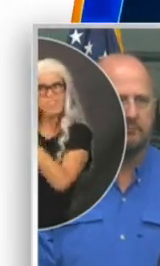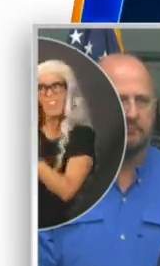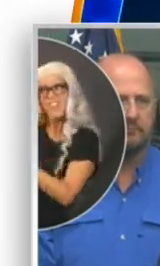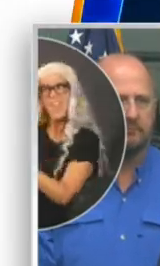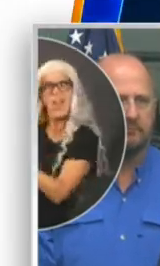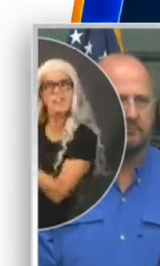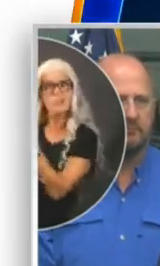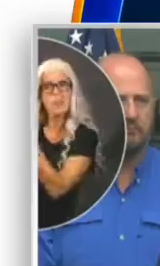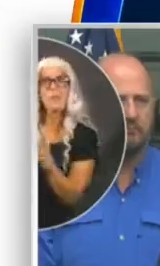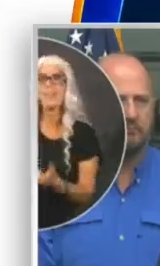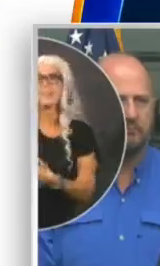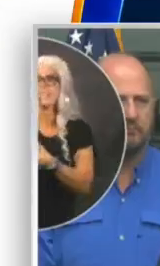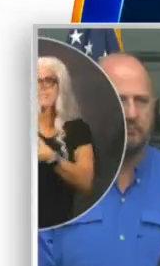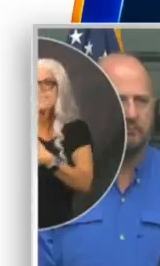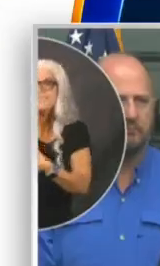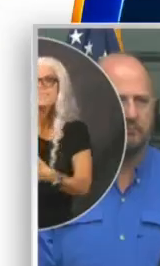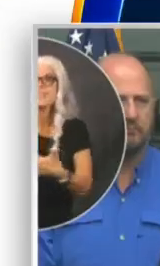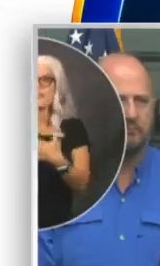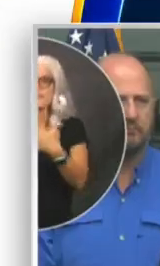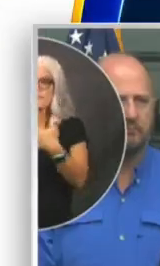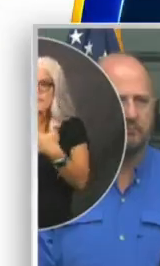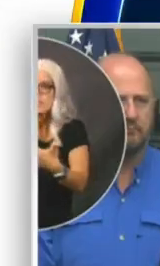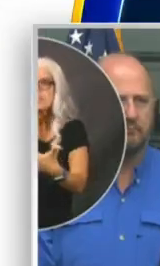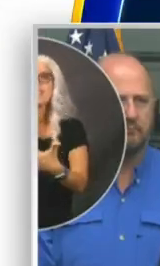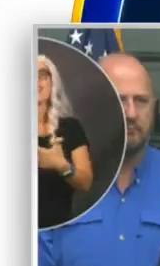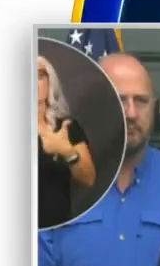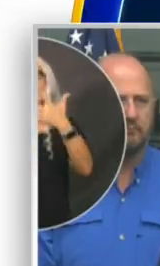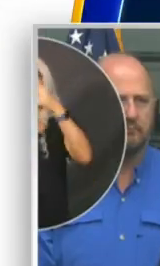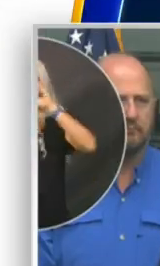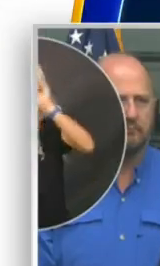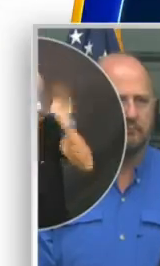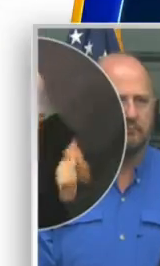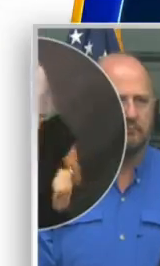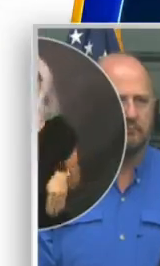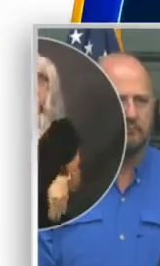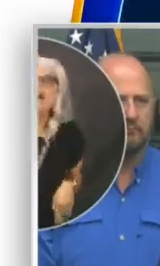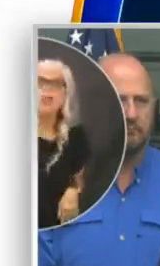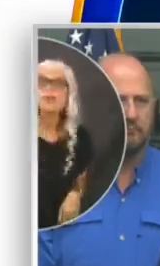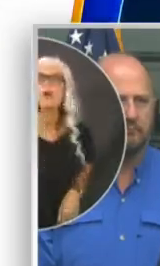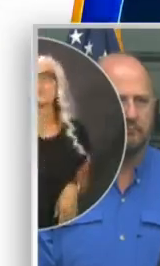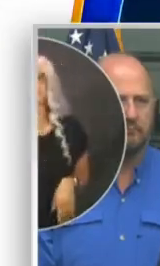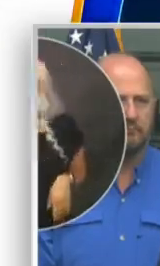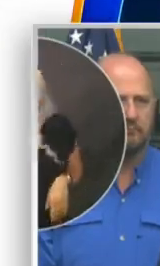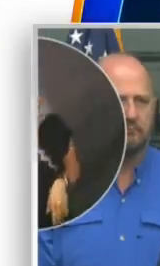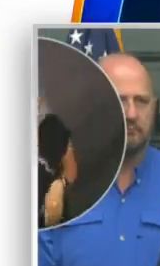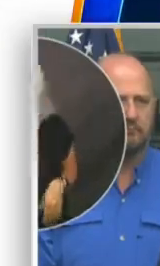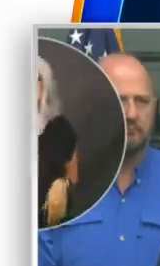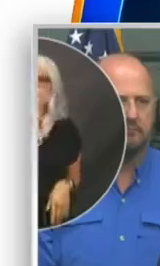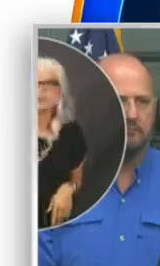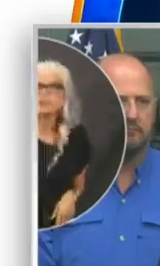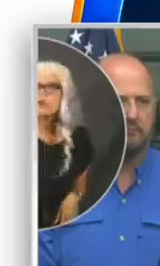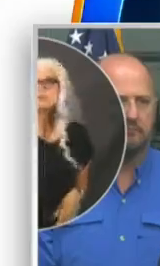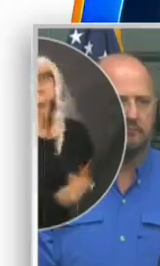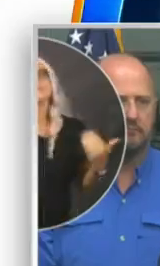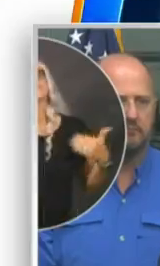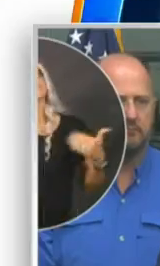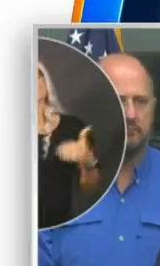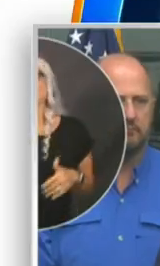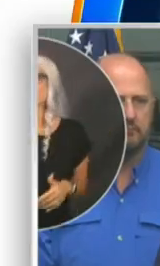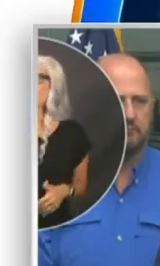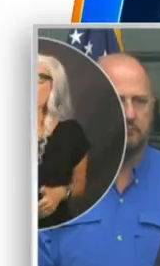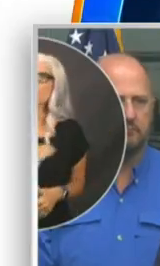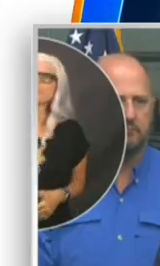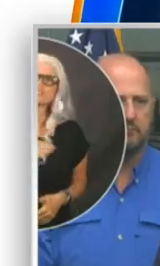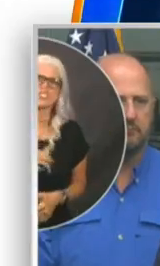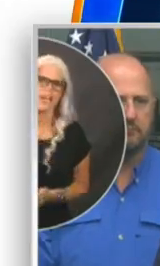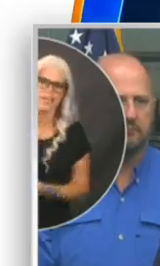Montana, Louisiana, New York, Colorado, Indiana, New Jersey, and Georgia. We very much appreciate the assistance, and